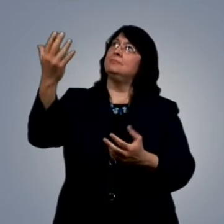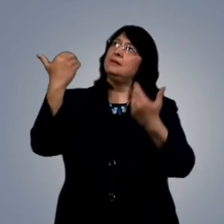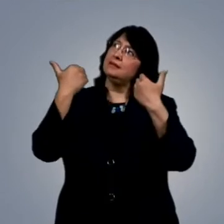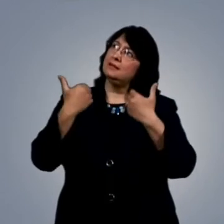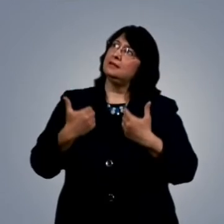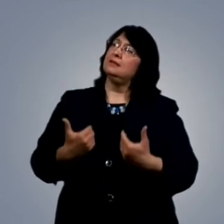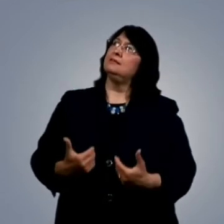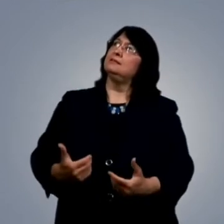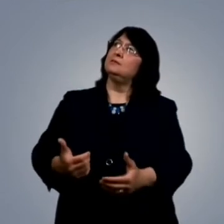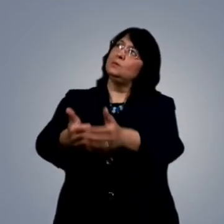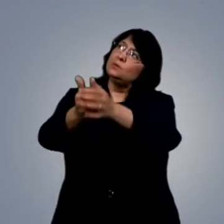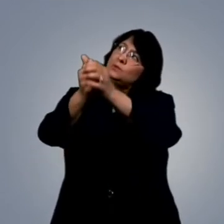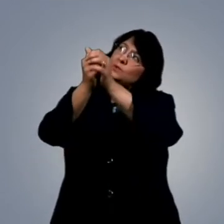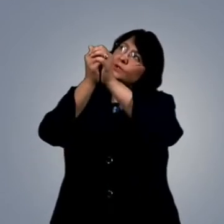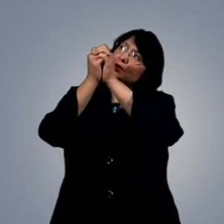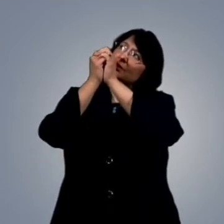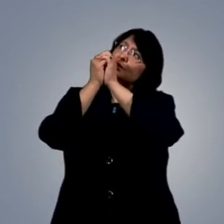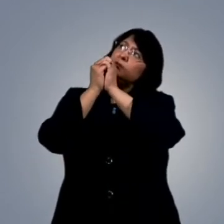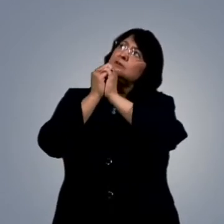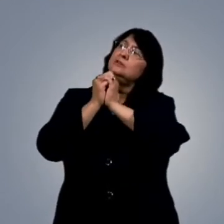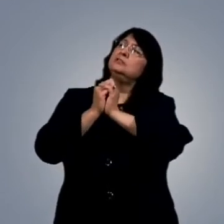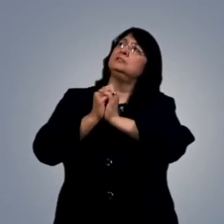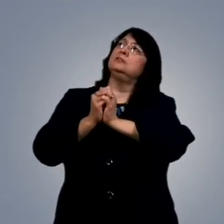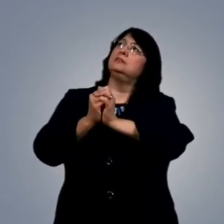voice to